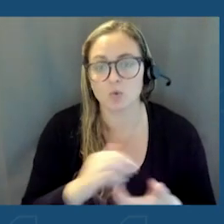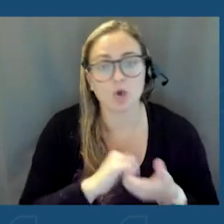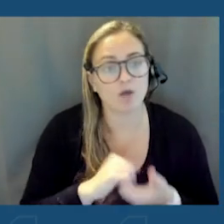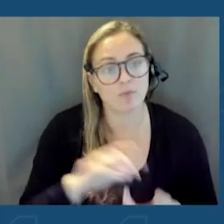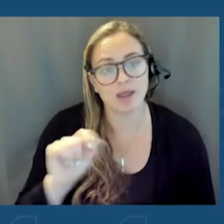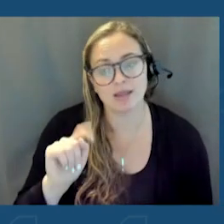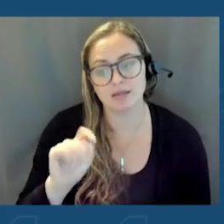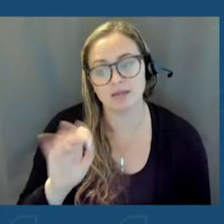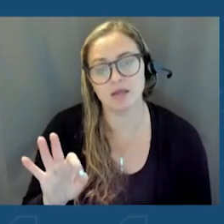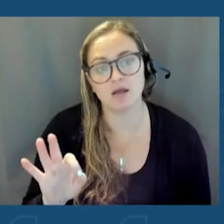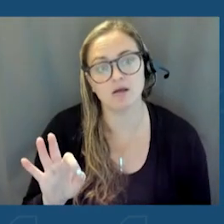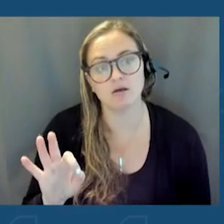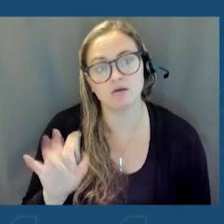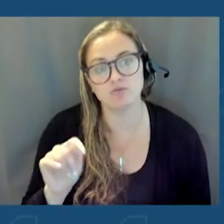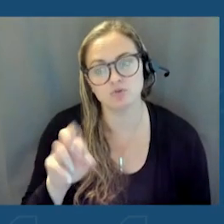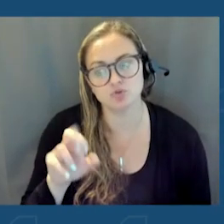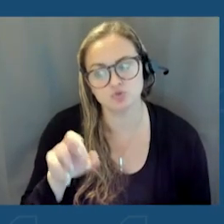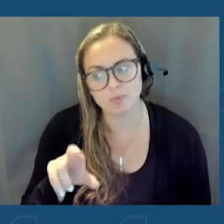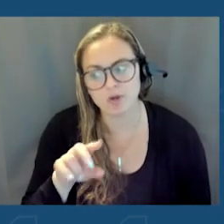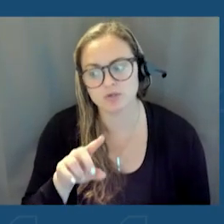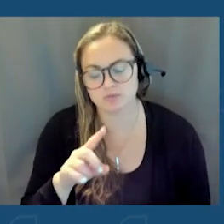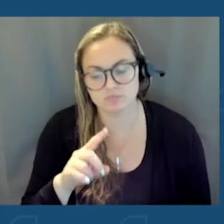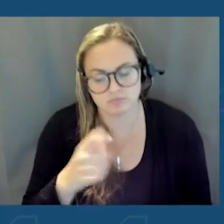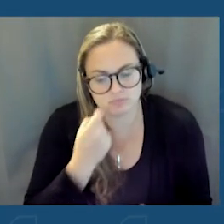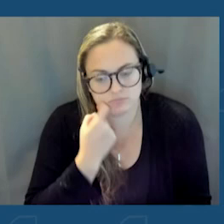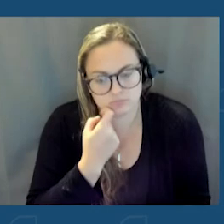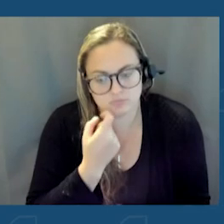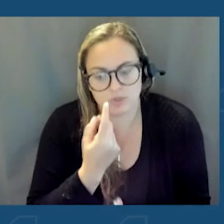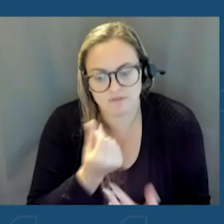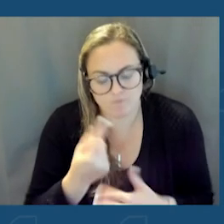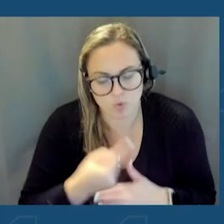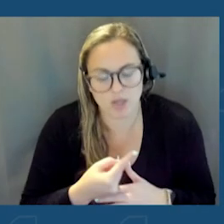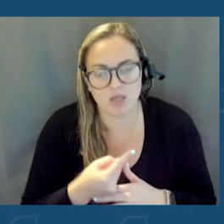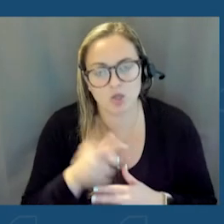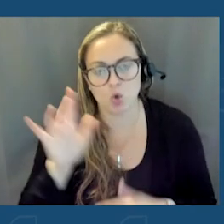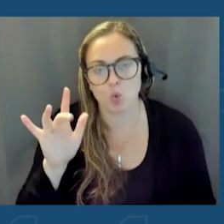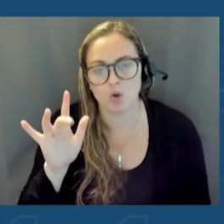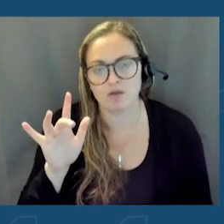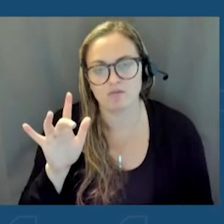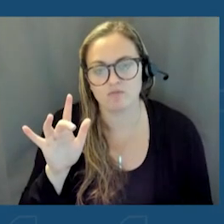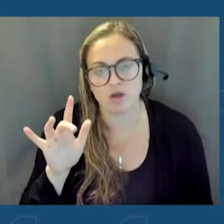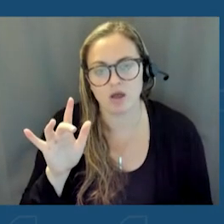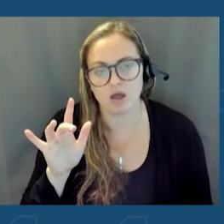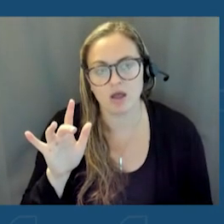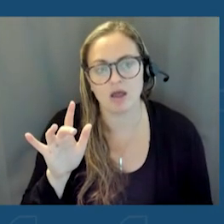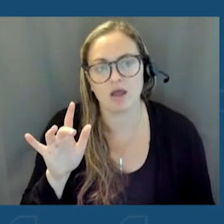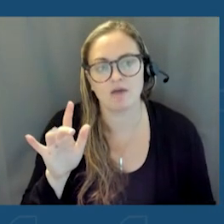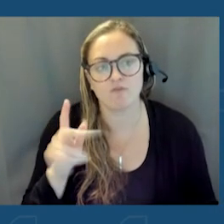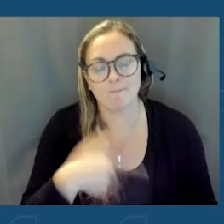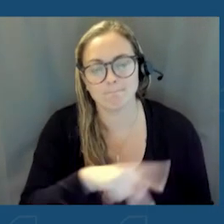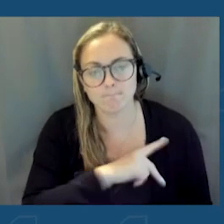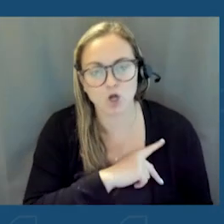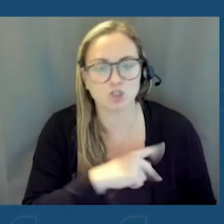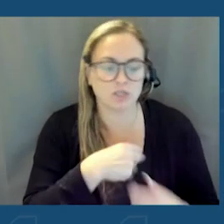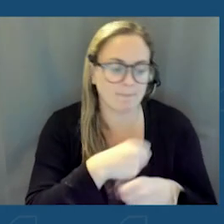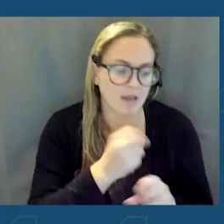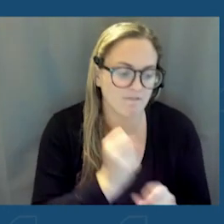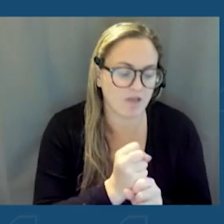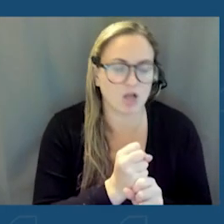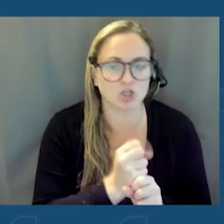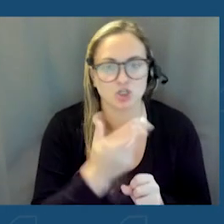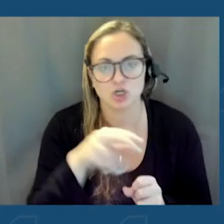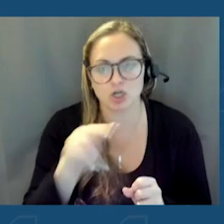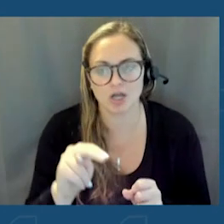ATF, troopers have taken out, literally the last few days, 25 personally manufactured these ghost guns right off the streets.